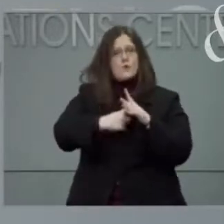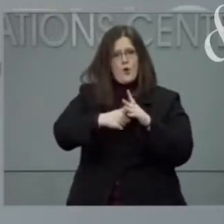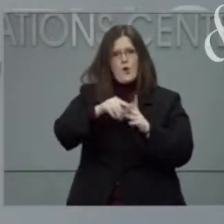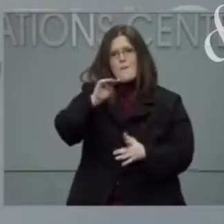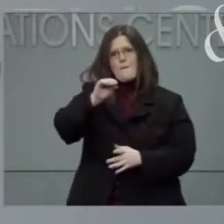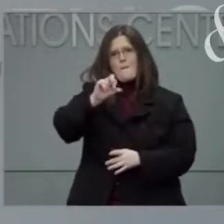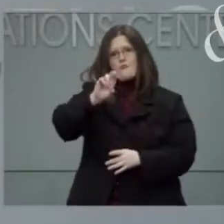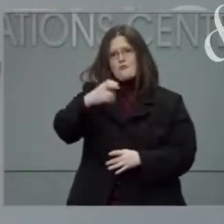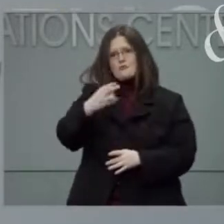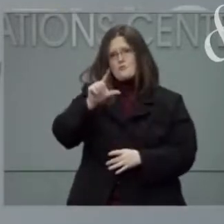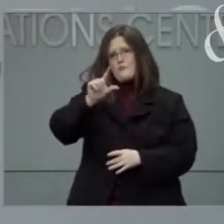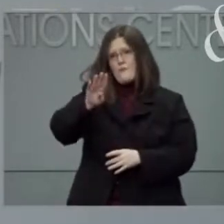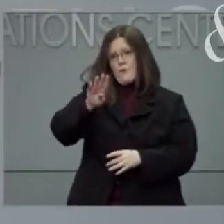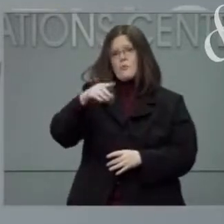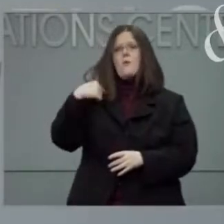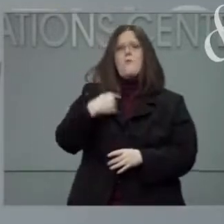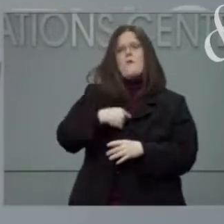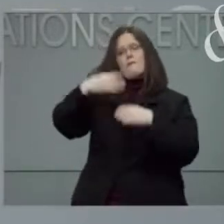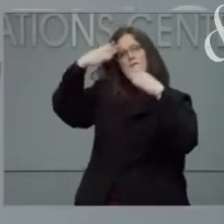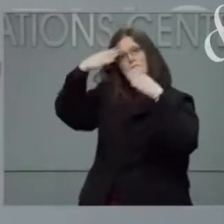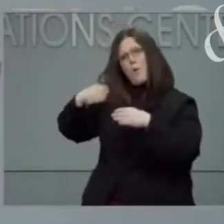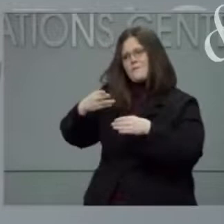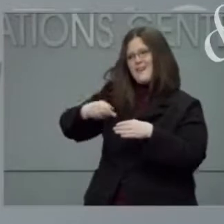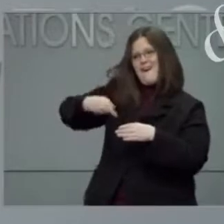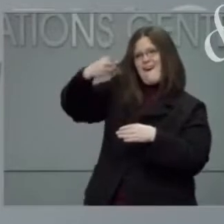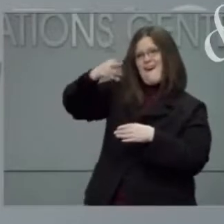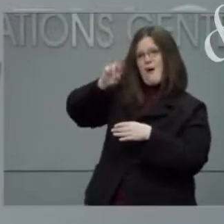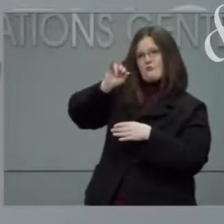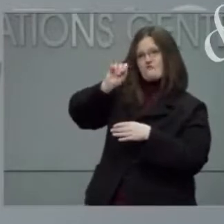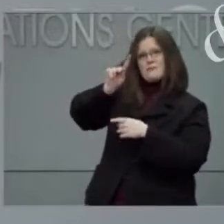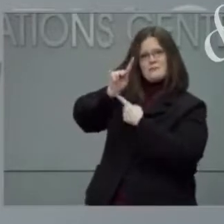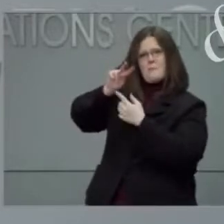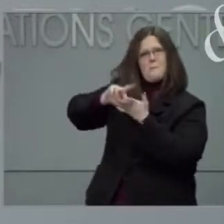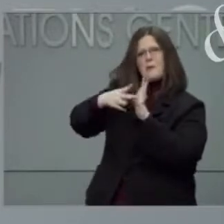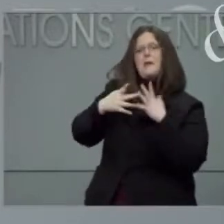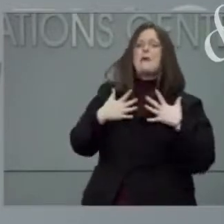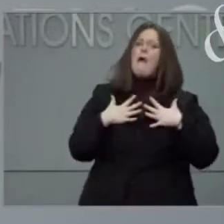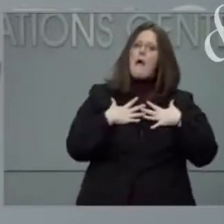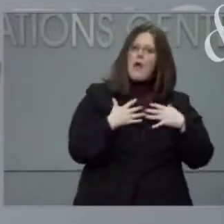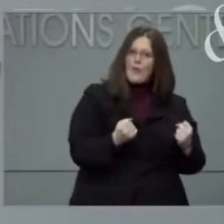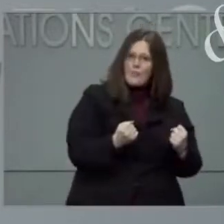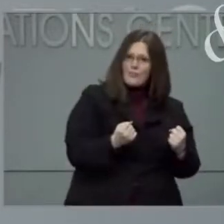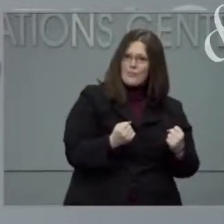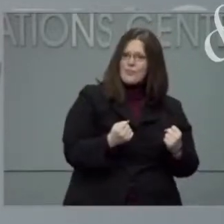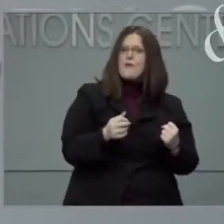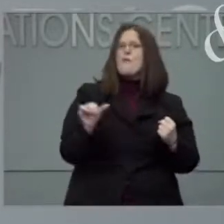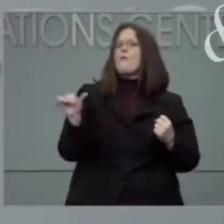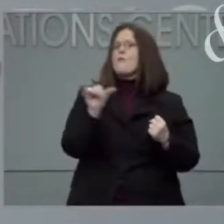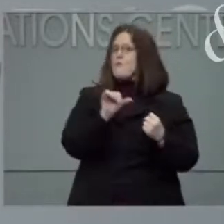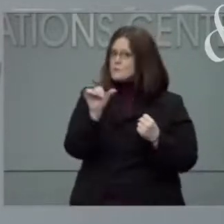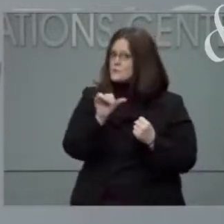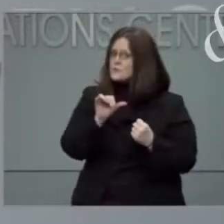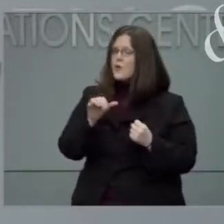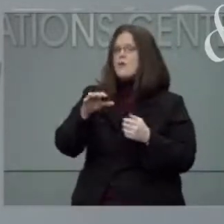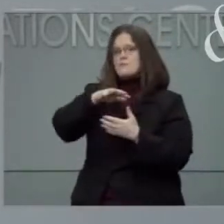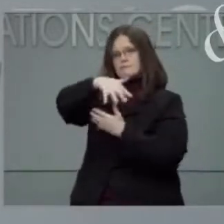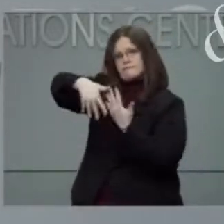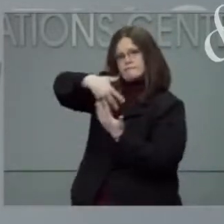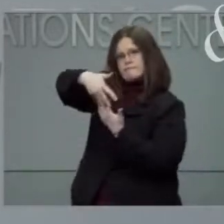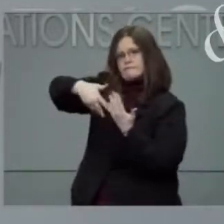be starting with those who are at higher risk because of their medical conditions, but also in certain congregate settings. And that would